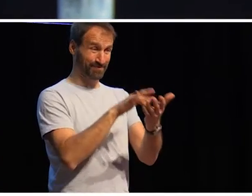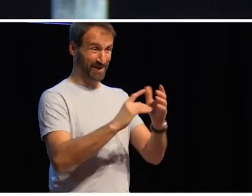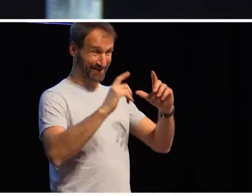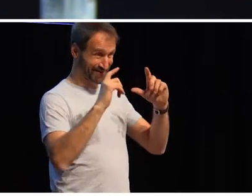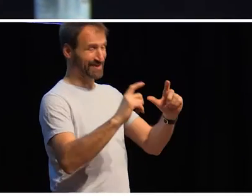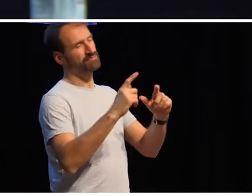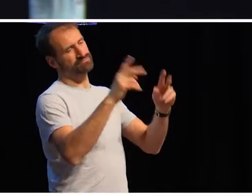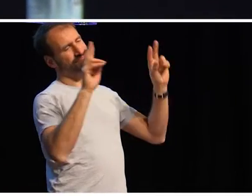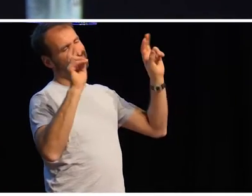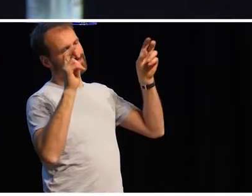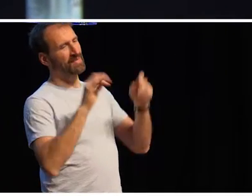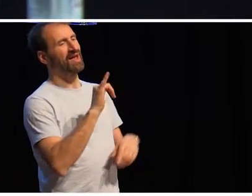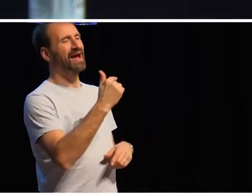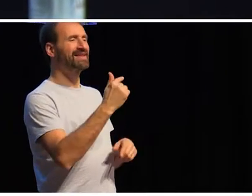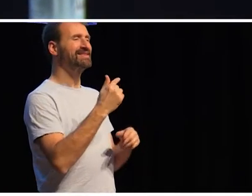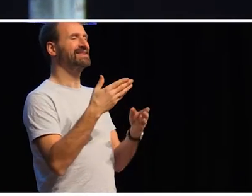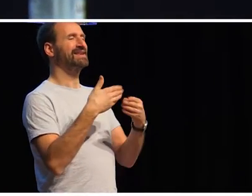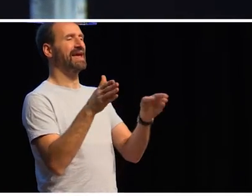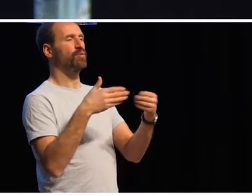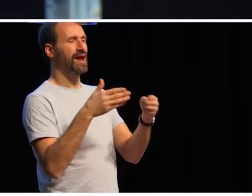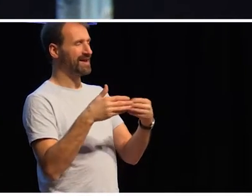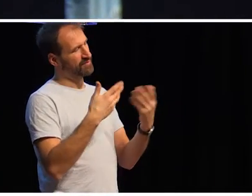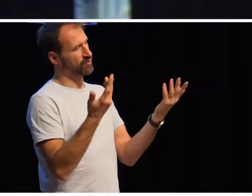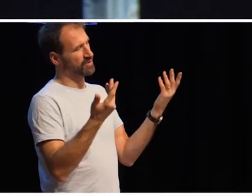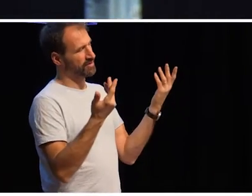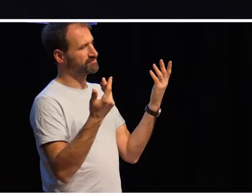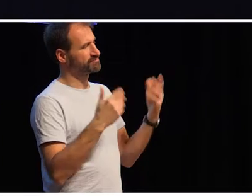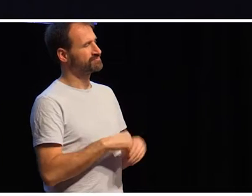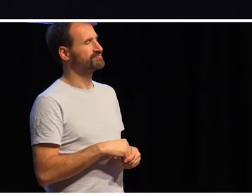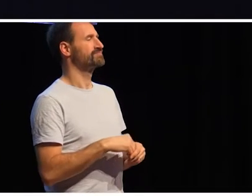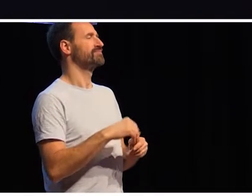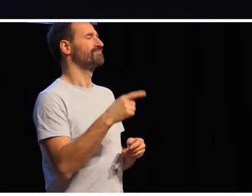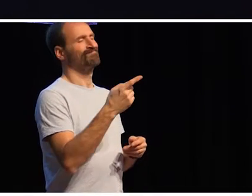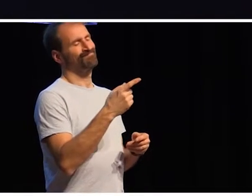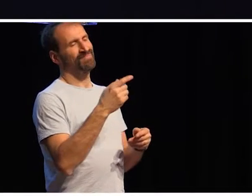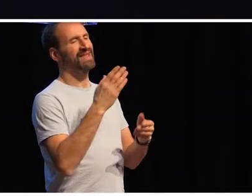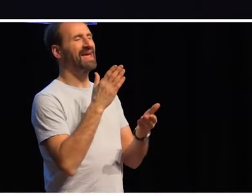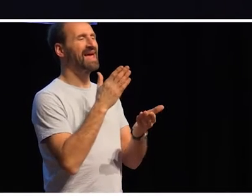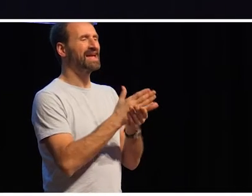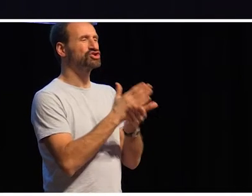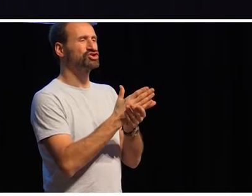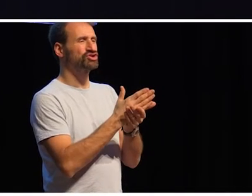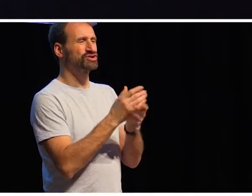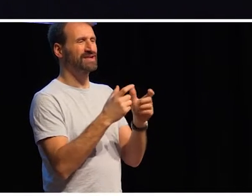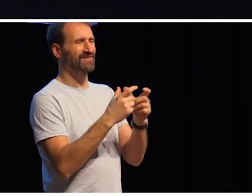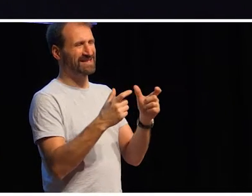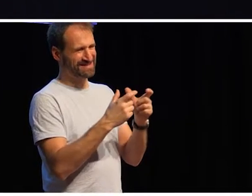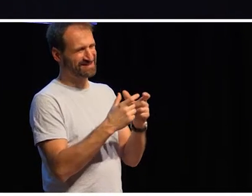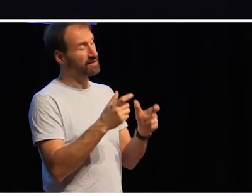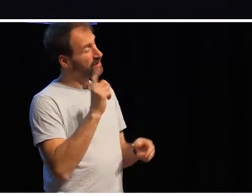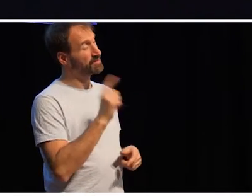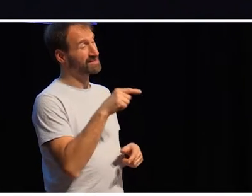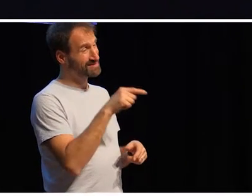or it's also called edge device, which is usually a quite powerful